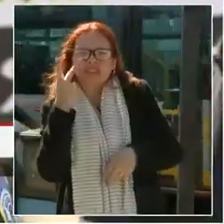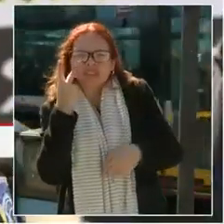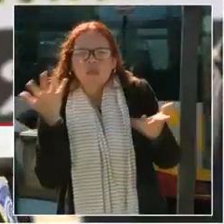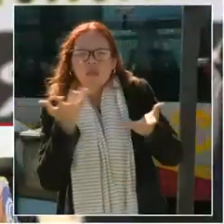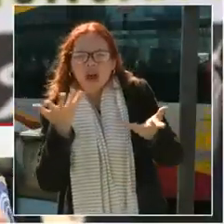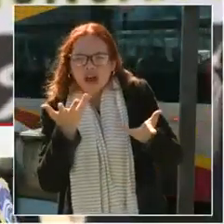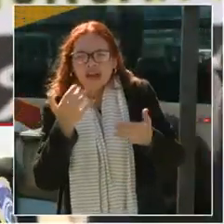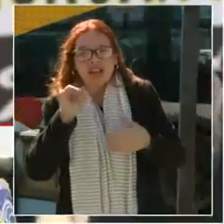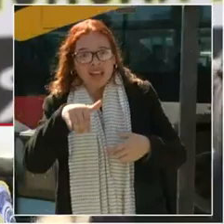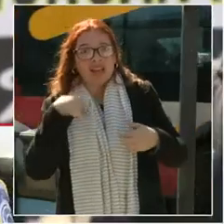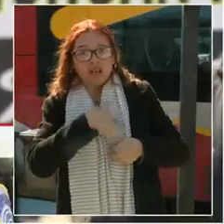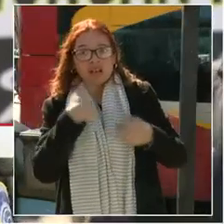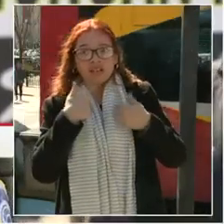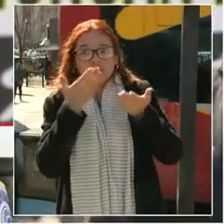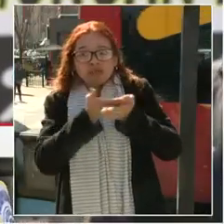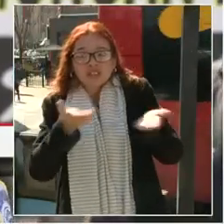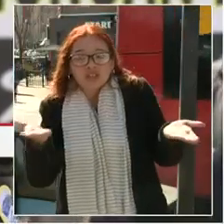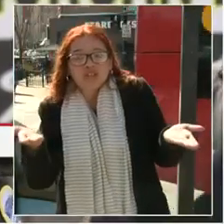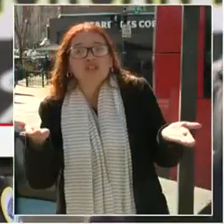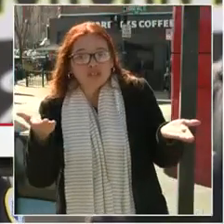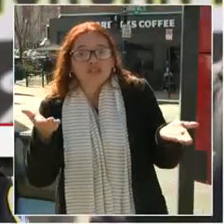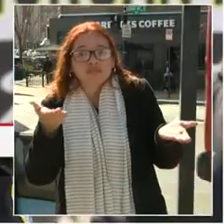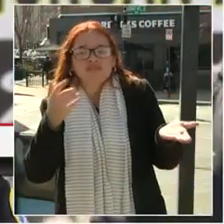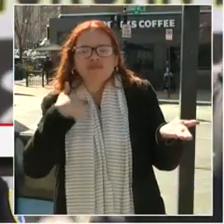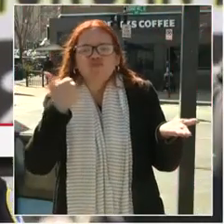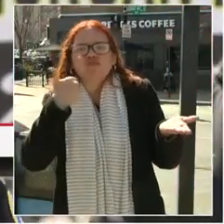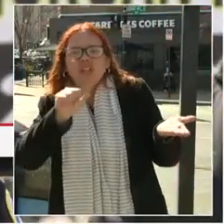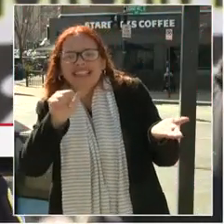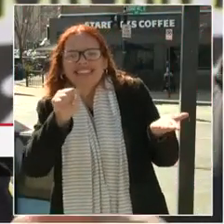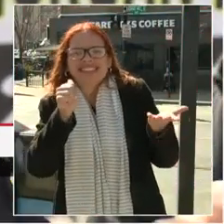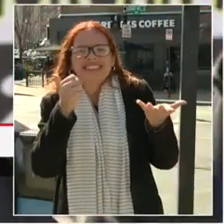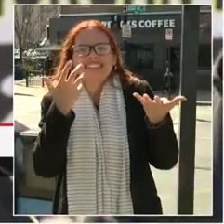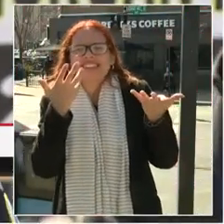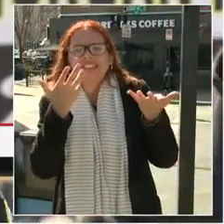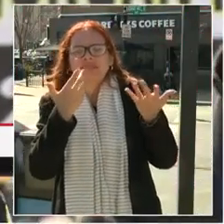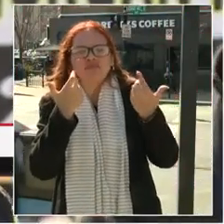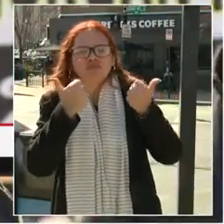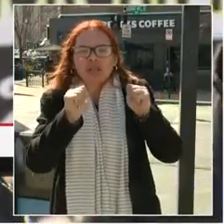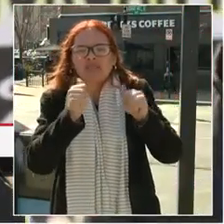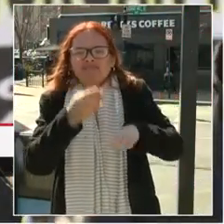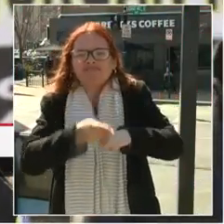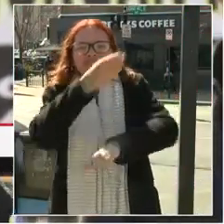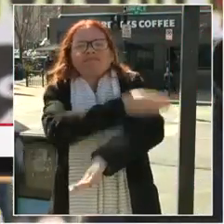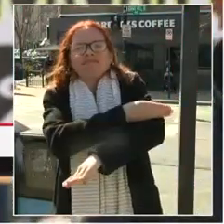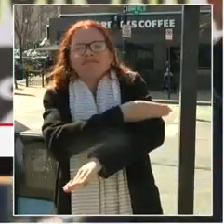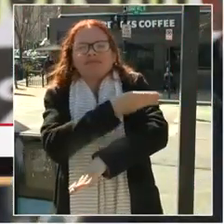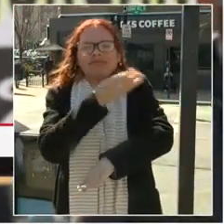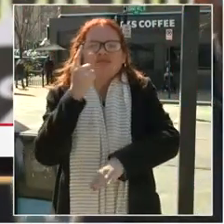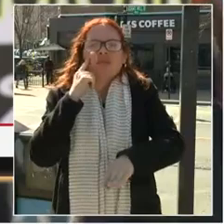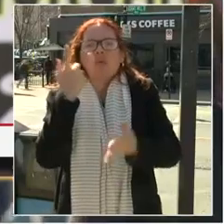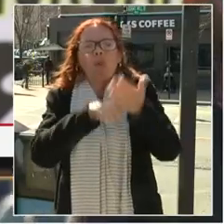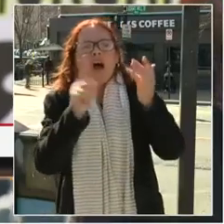that we have. It's really about trying to make the best utilization of the resource that we have where the issues are in community.